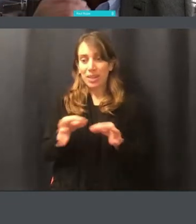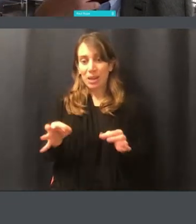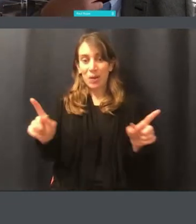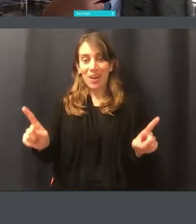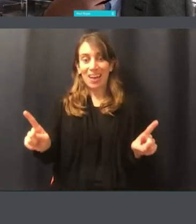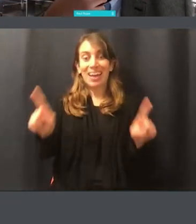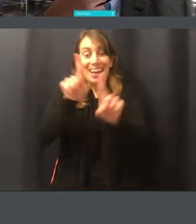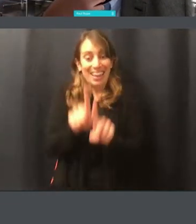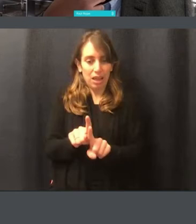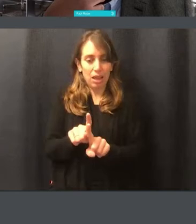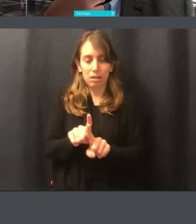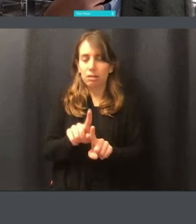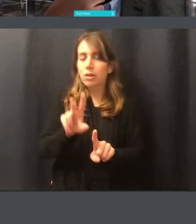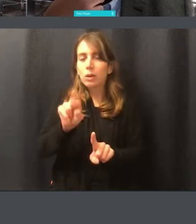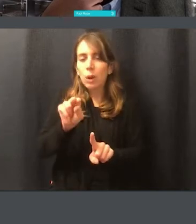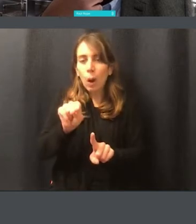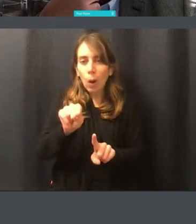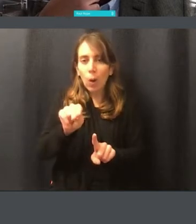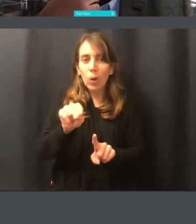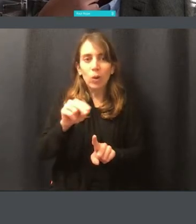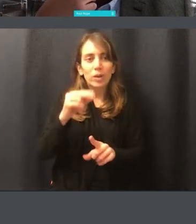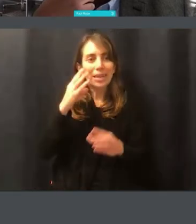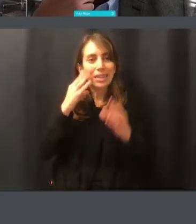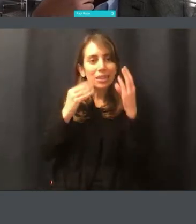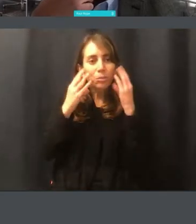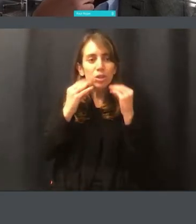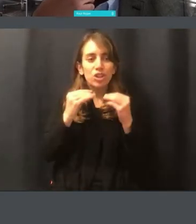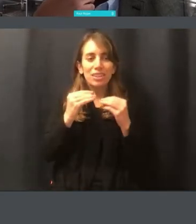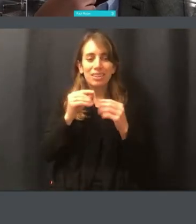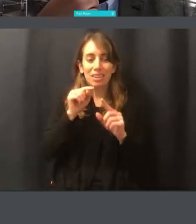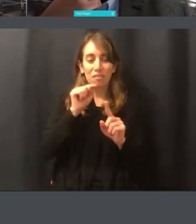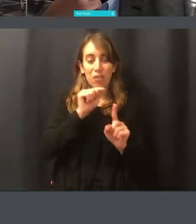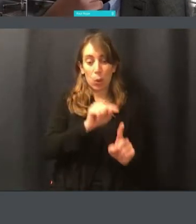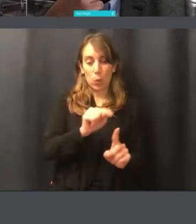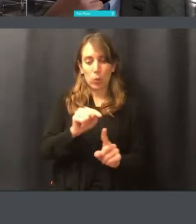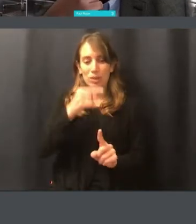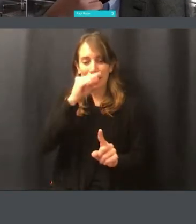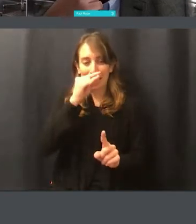differ from the language of monolingual kids in either language.